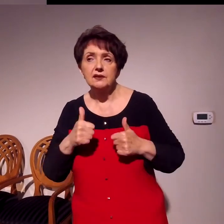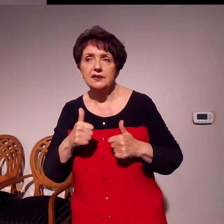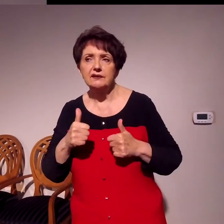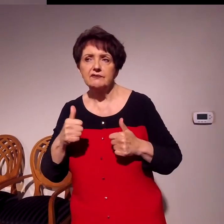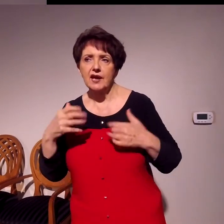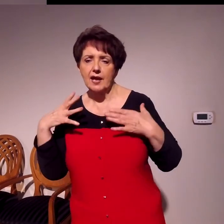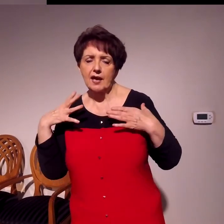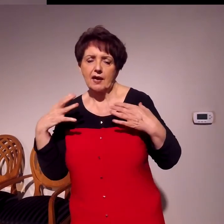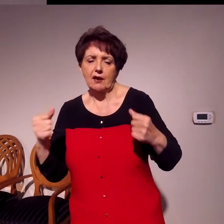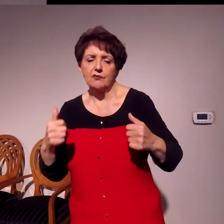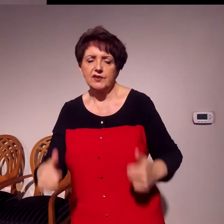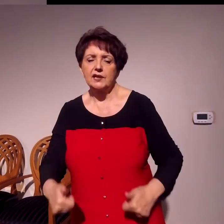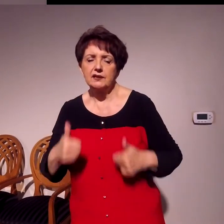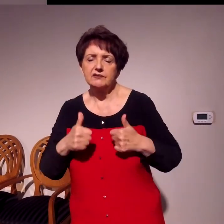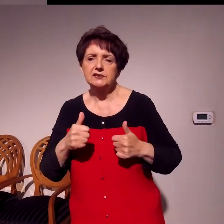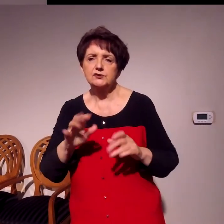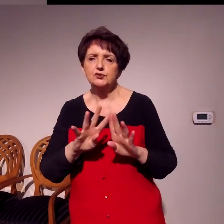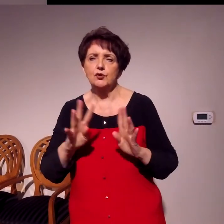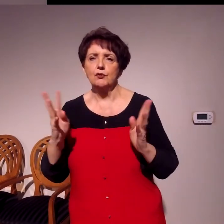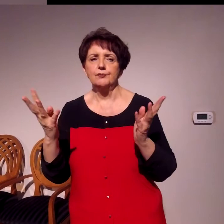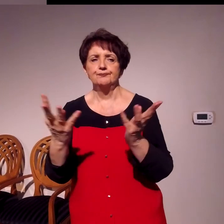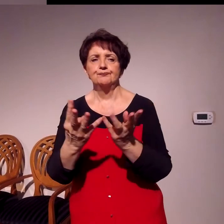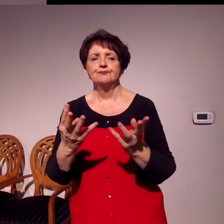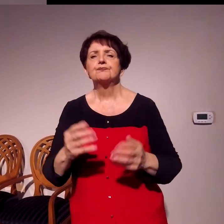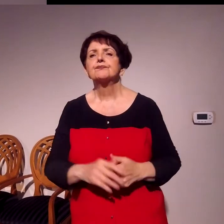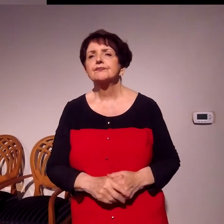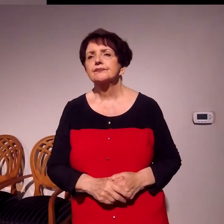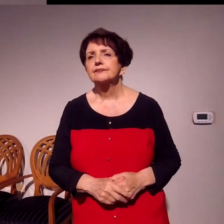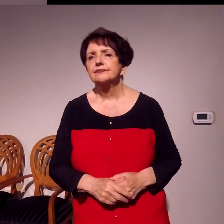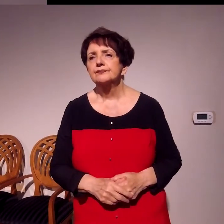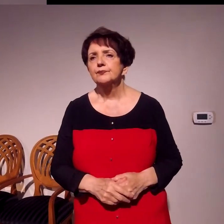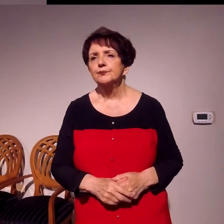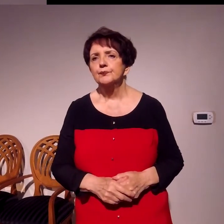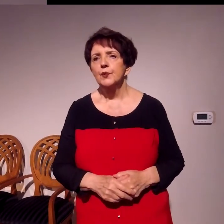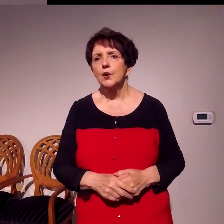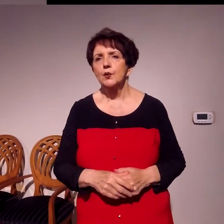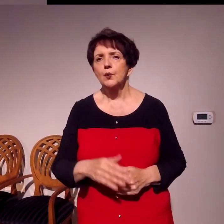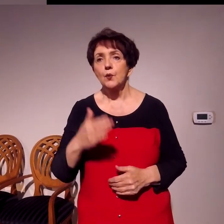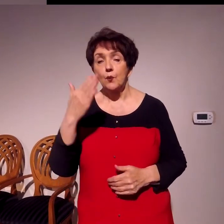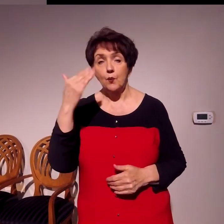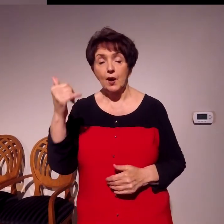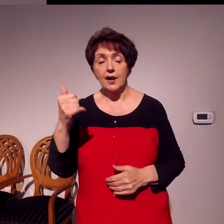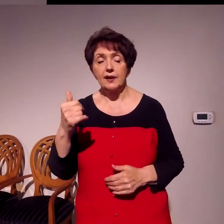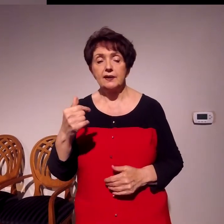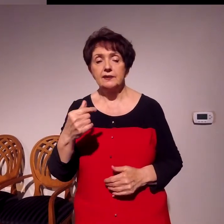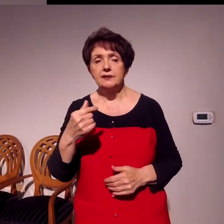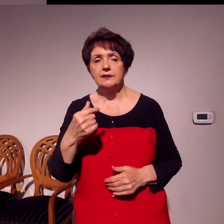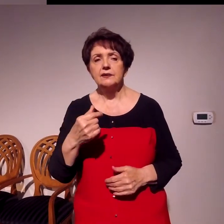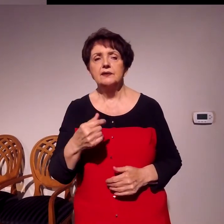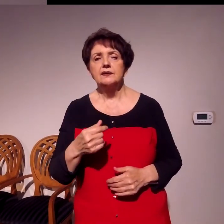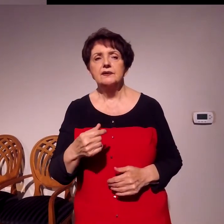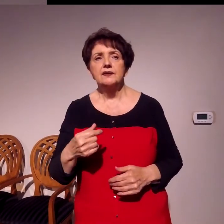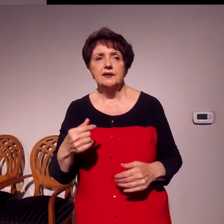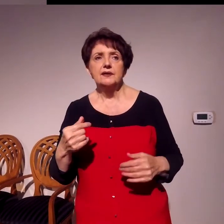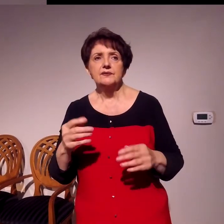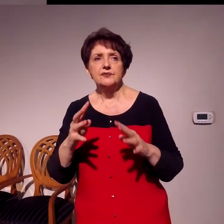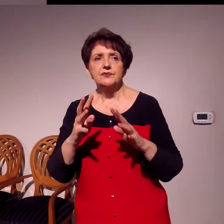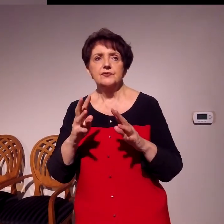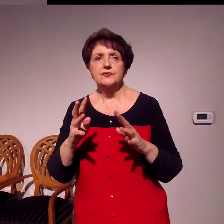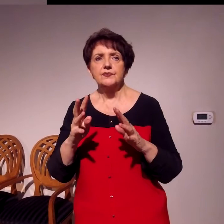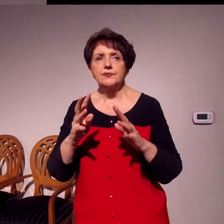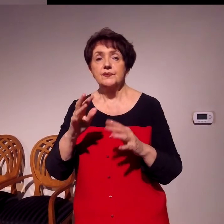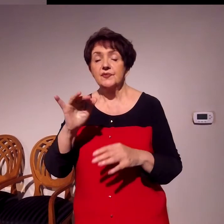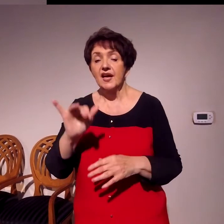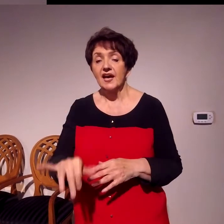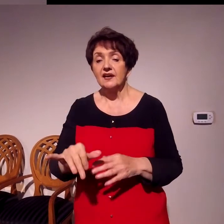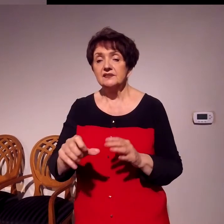healthy living circle. Because ultimately, Greg says, our healthy living circle actually is the outpicturing